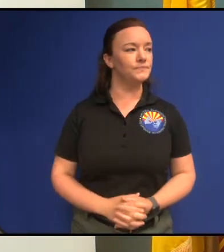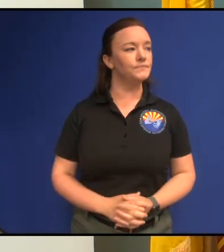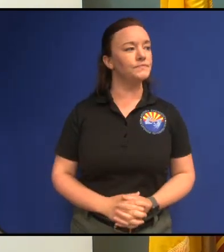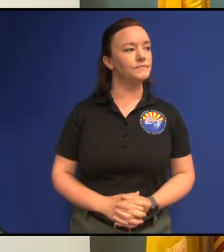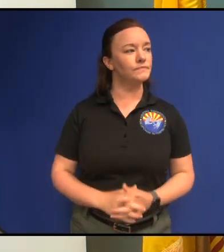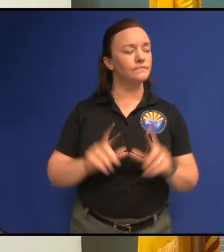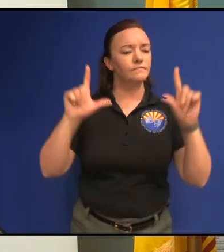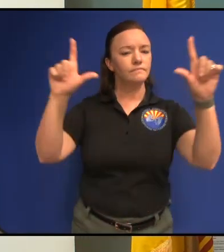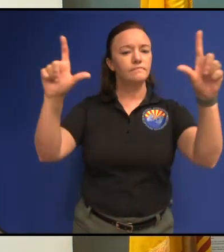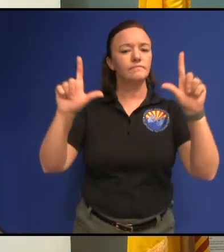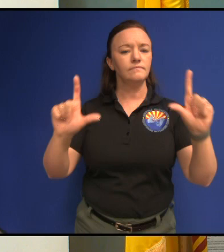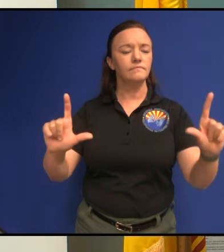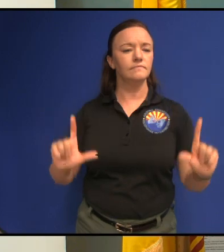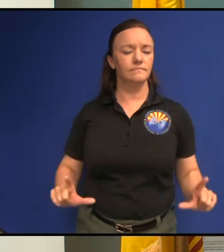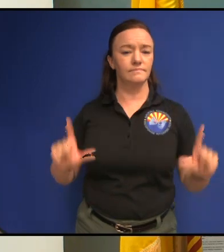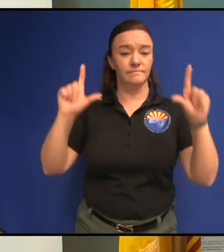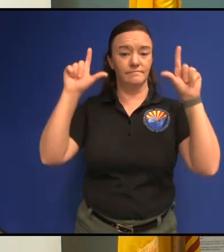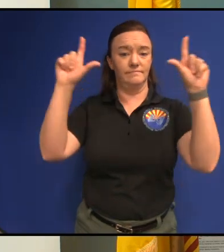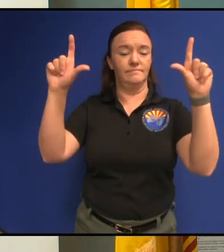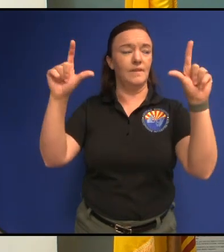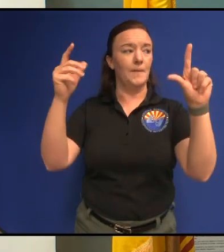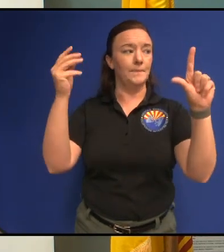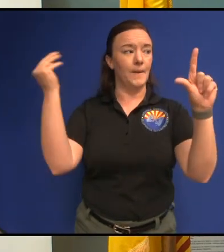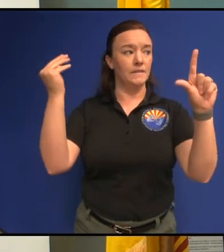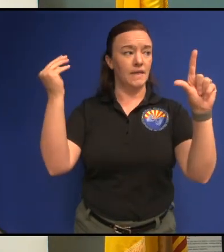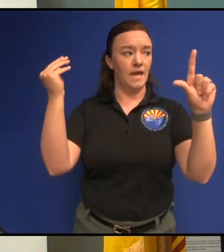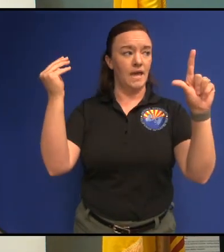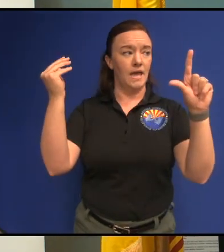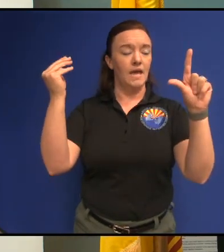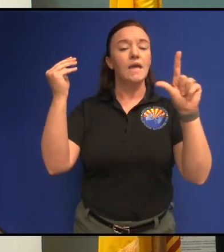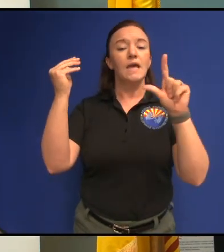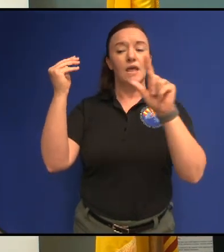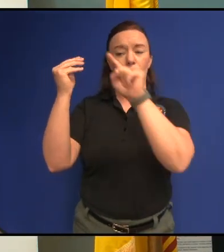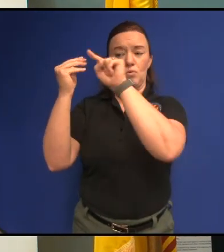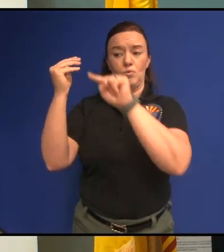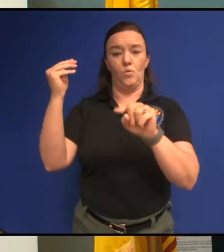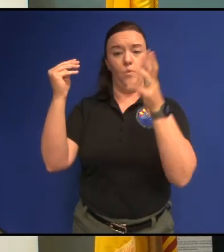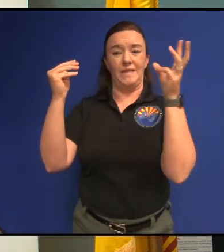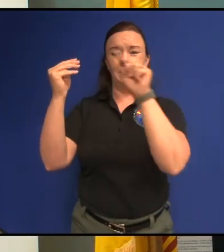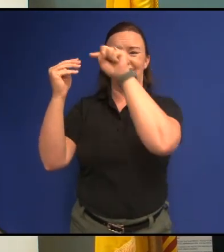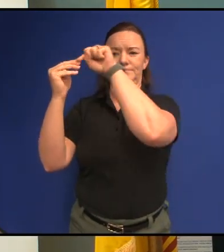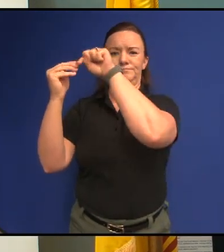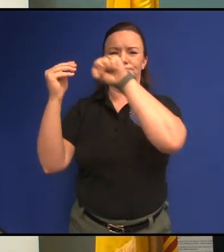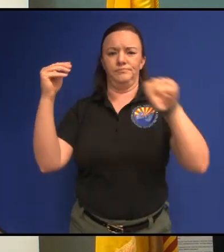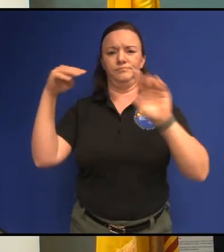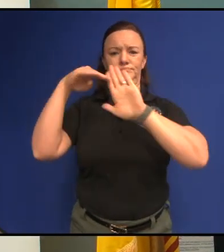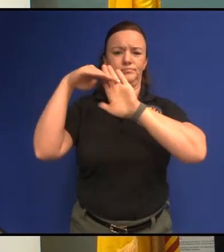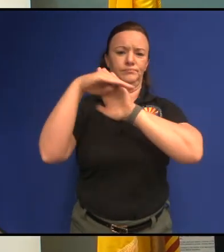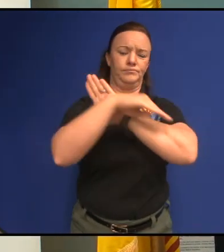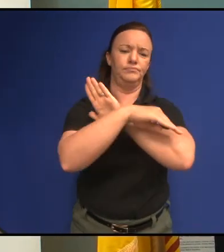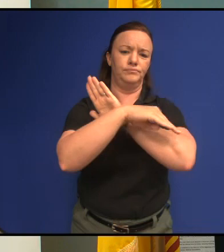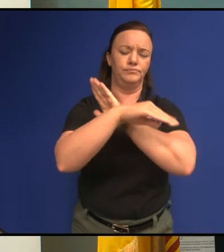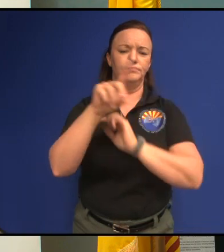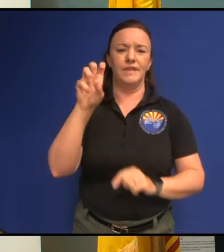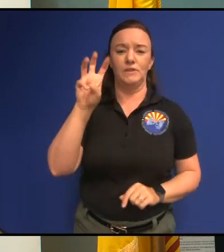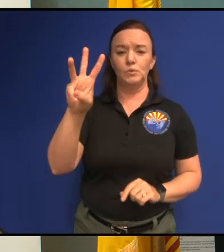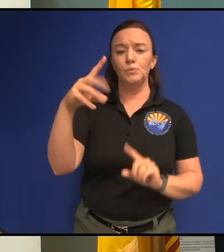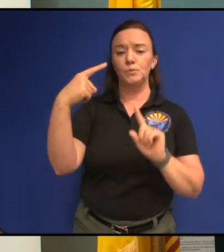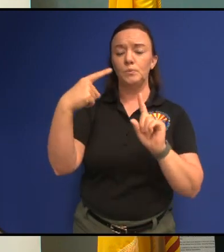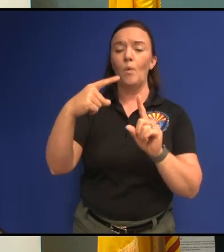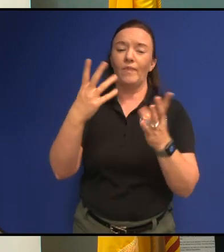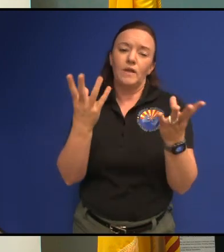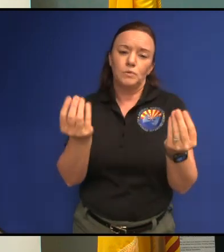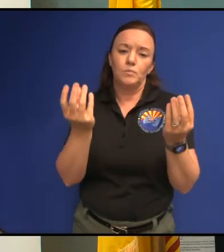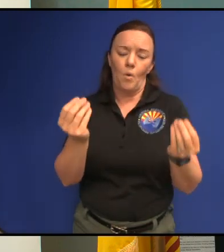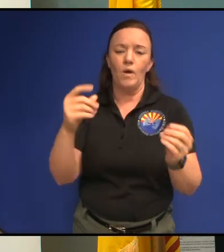And here we are, Monday. You can see through Wednesday a net downtrend in our dew points, which I just noted from that area over the